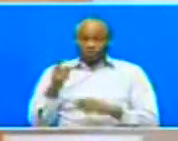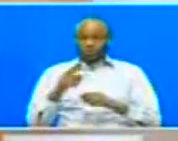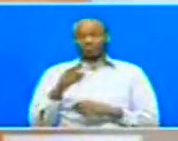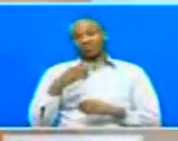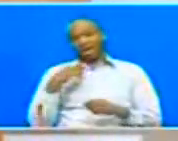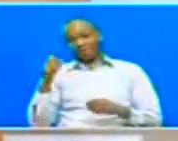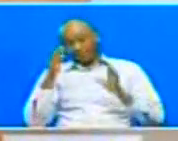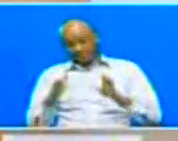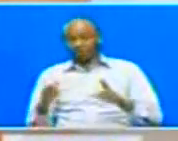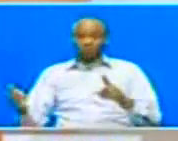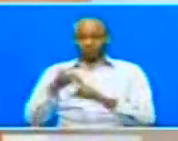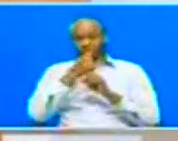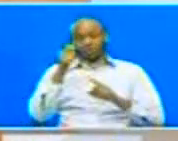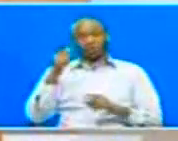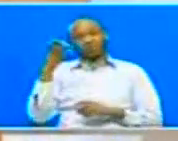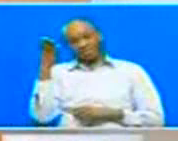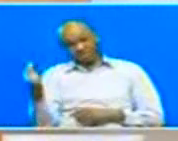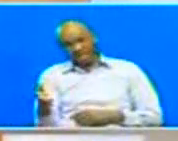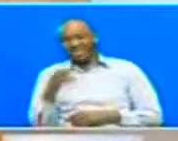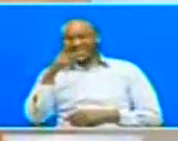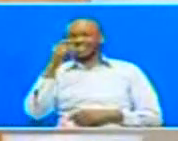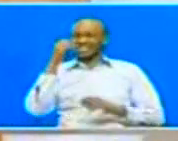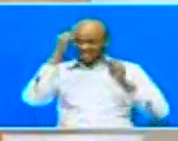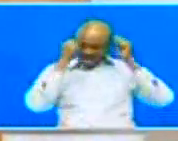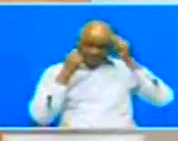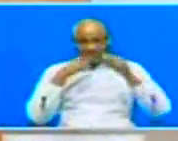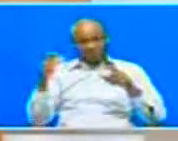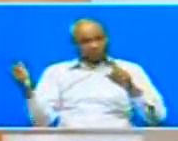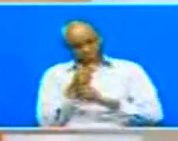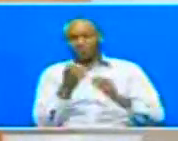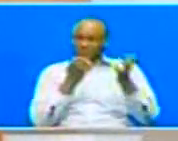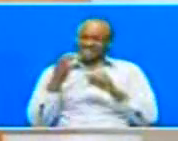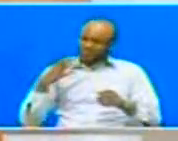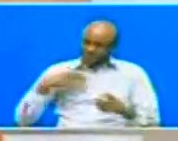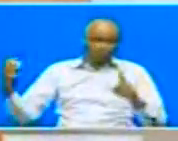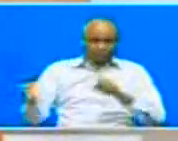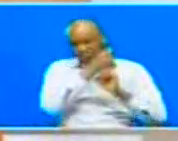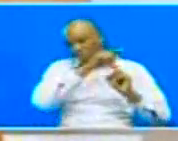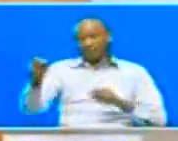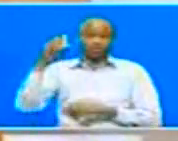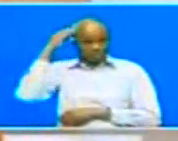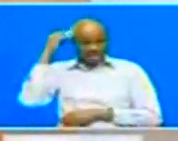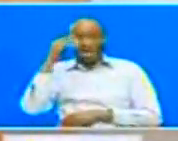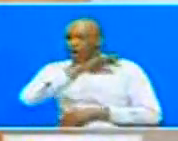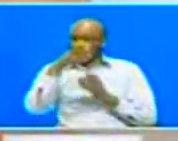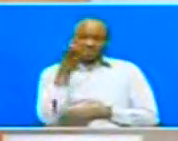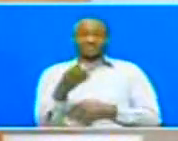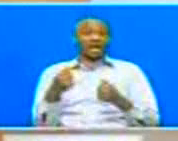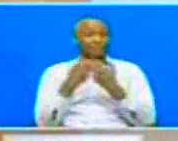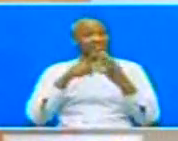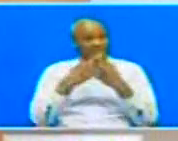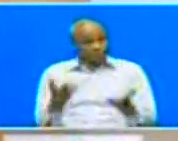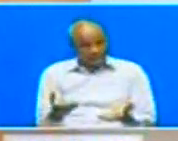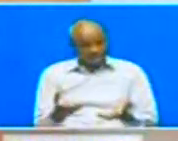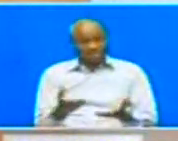who was kidnapped, taken into Somalia. We had KDF forces who were kidnapped, taken into Somalia. We had business people who were kidnapped and taken into Somalia. Mm-hmm. All this